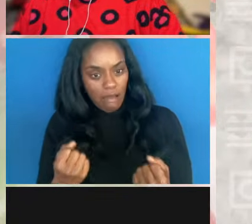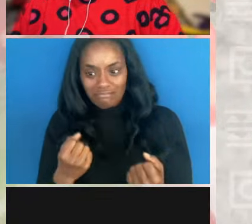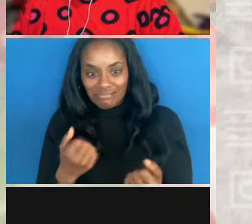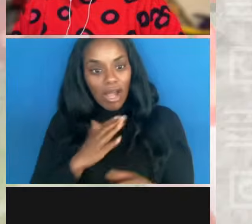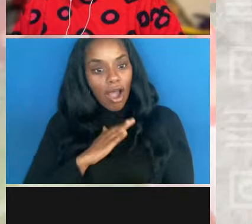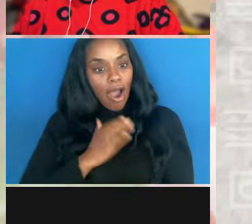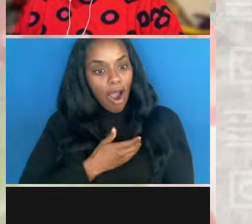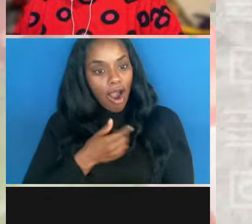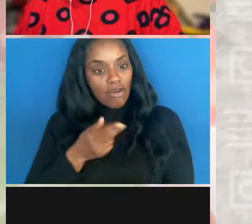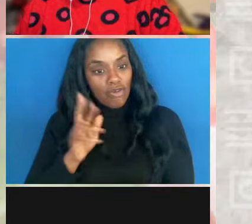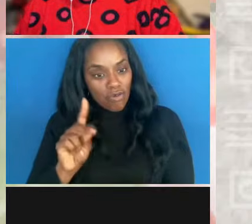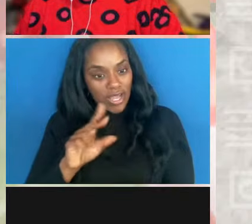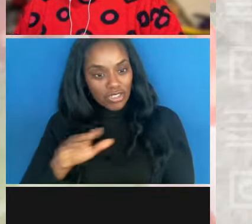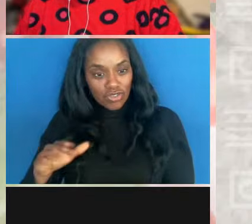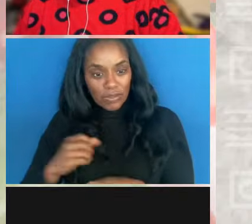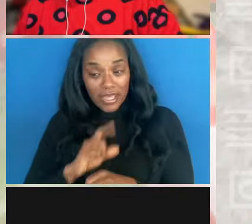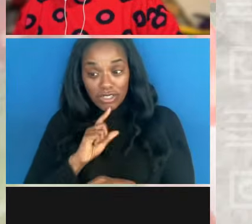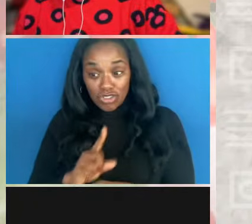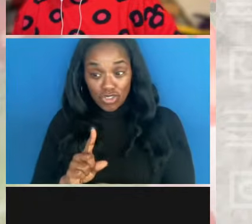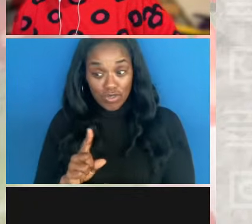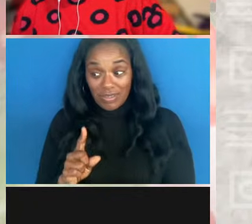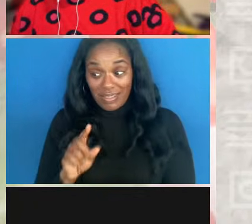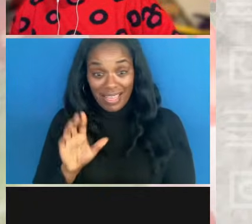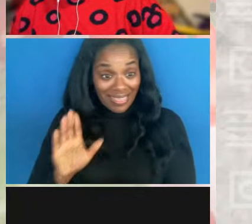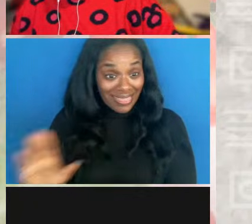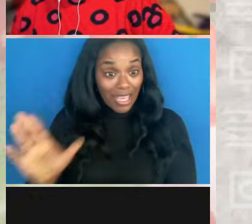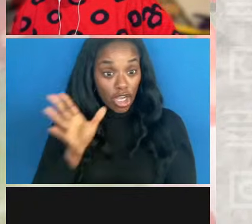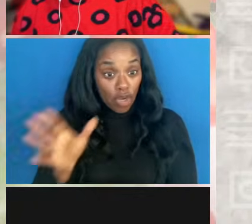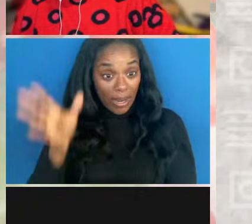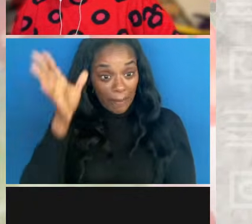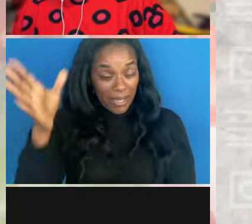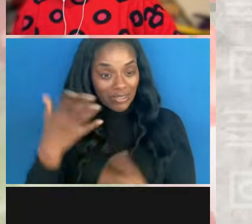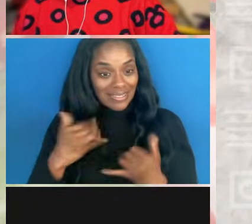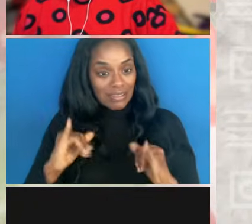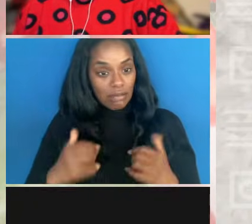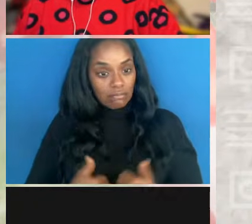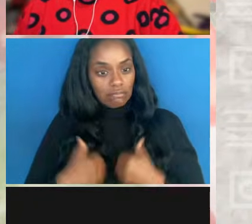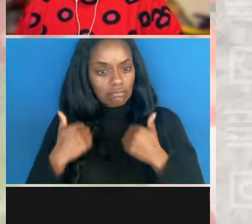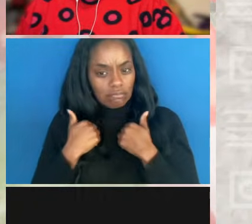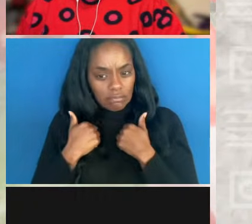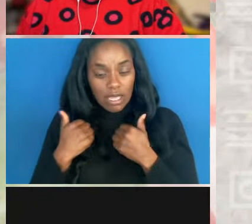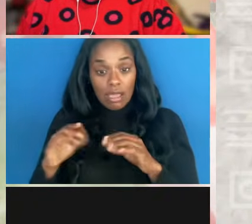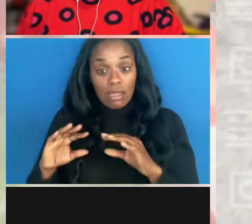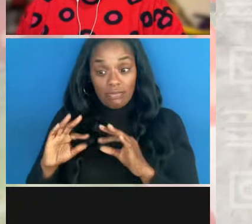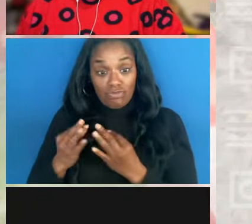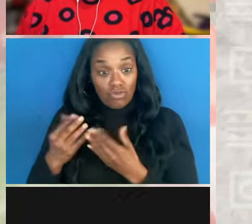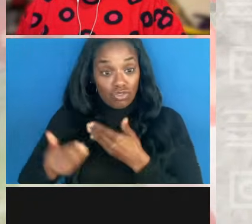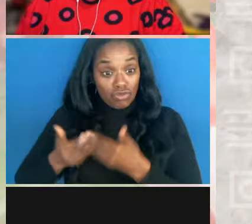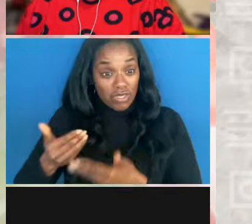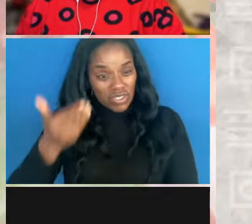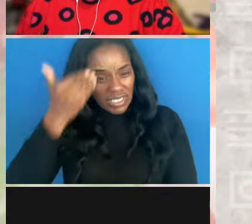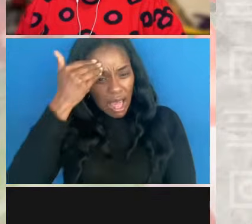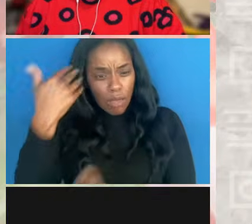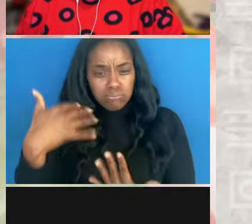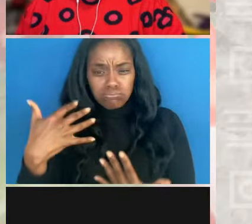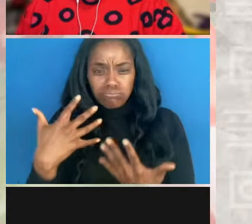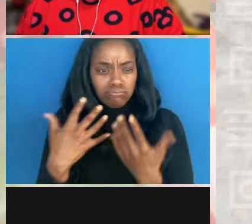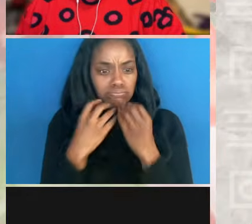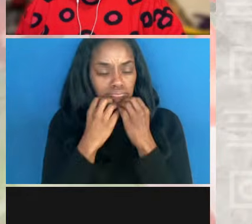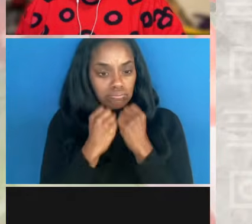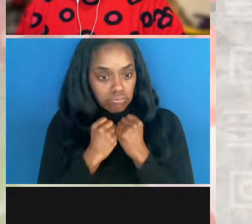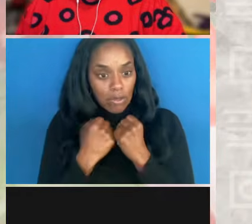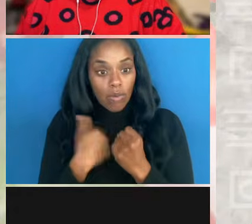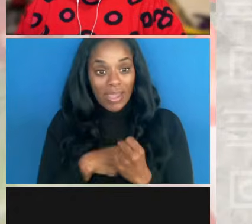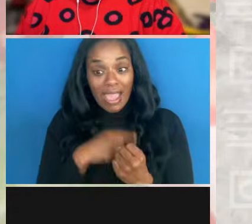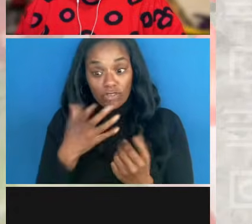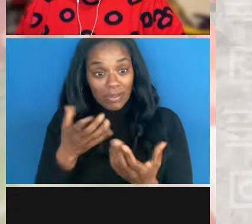have their grandparents, because generational knowledge is invaluable. And so we need to be there for each other. We need to be